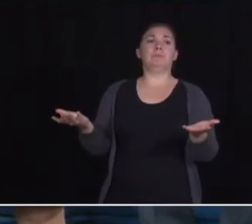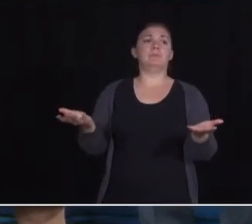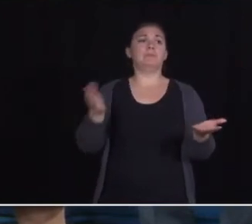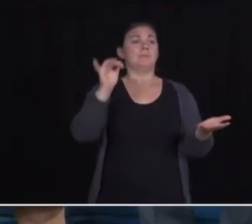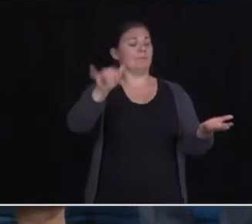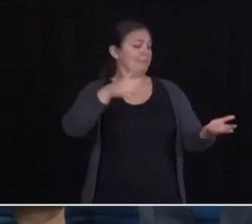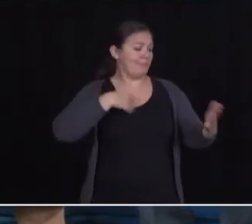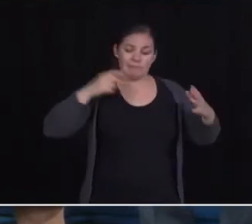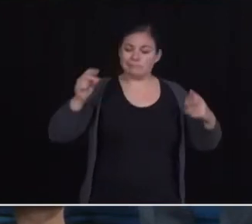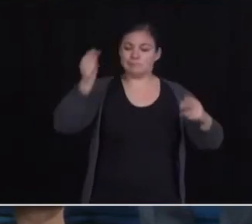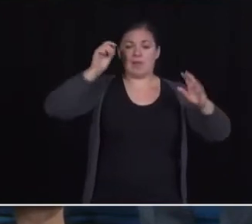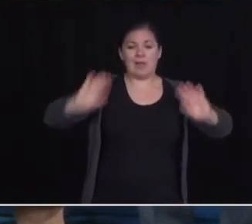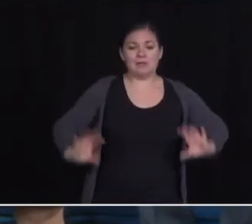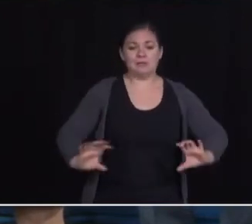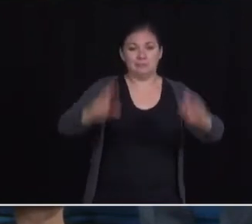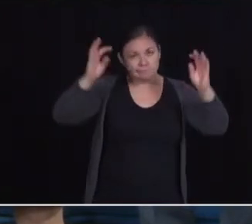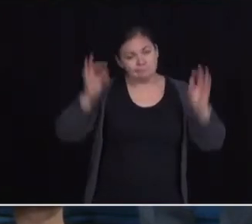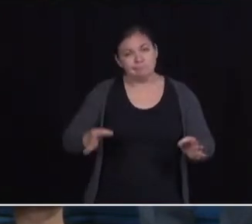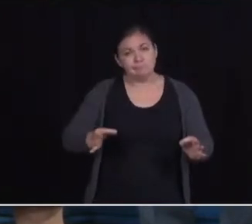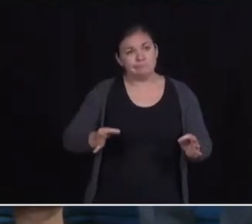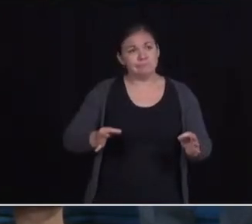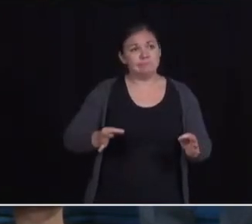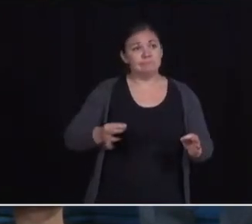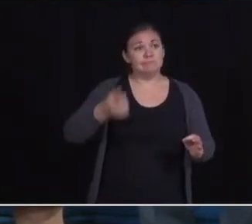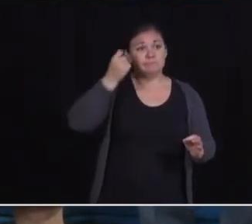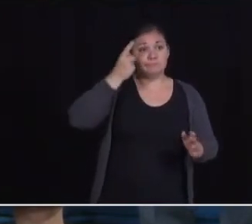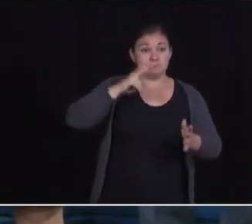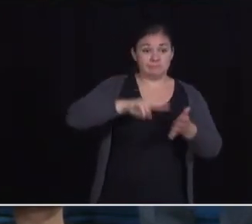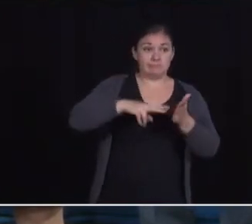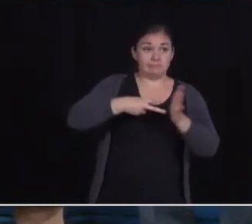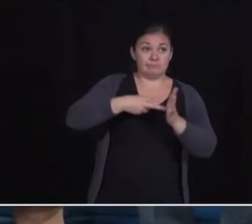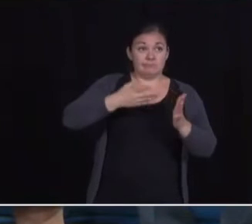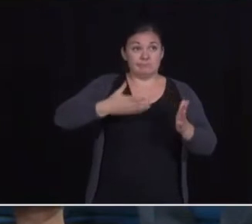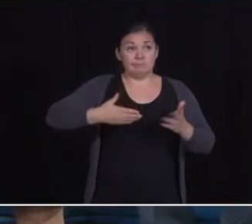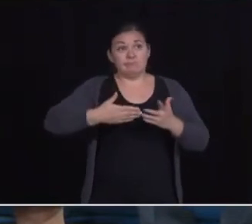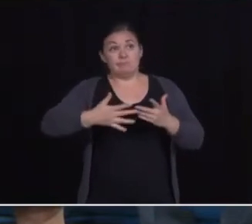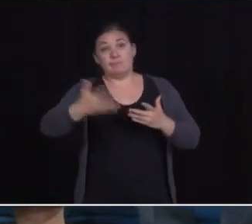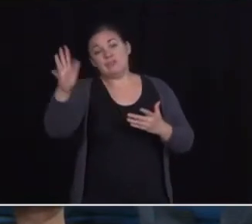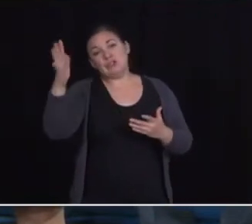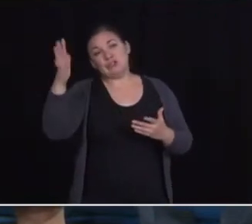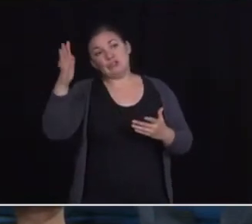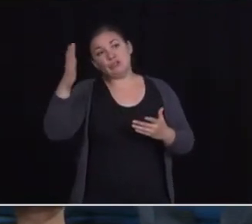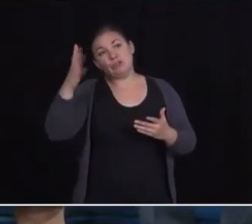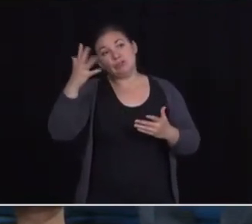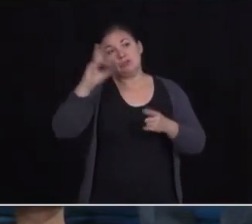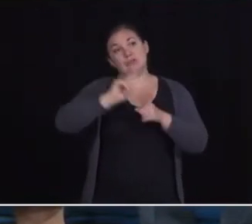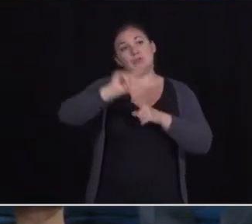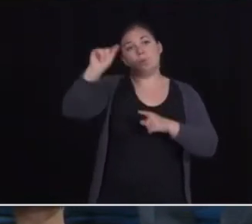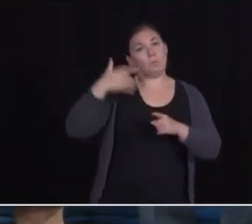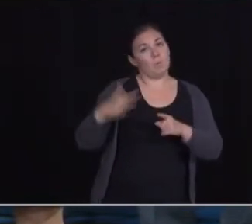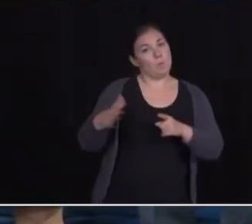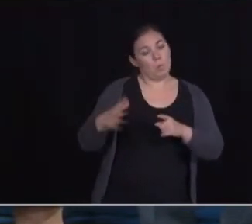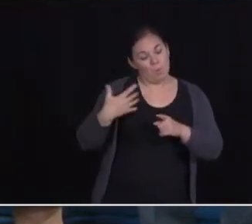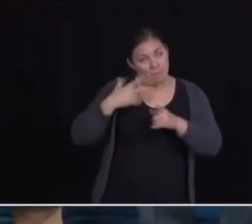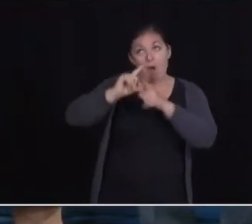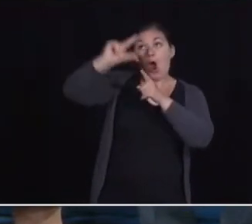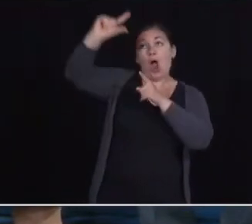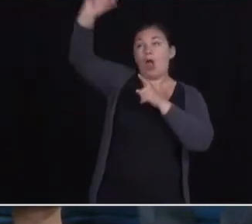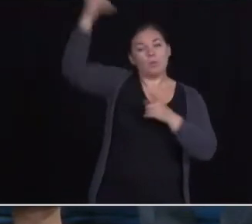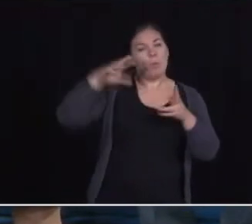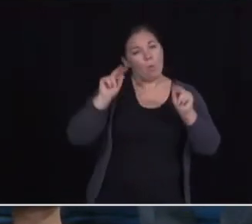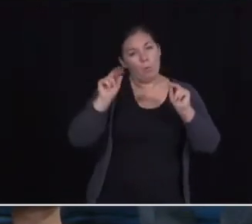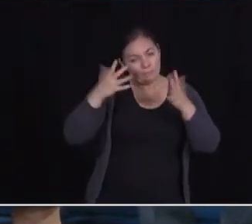to be made. But it's not too late, folks. We can still get our hands around this. We can still move forward. We can slow the curve. We